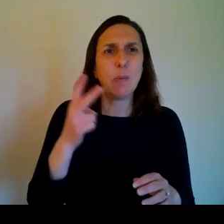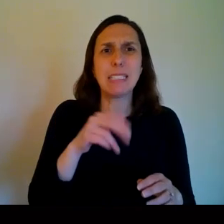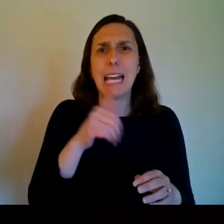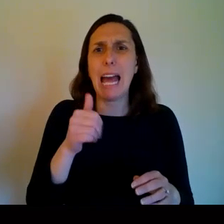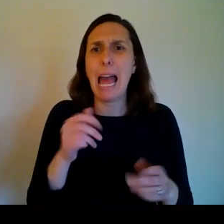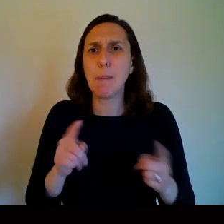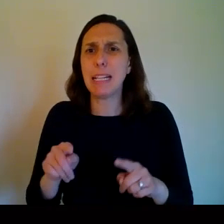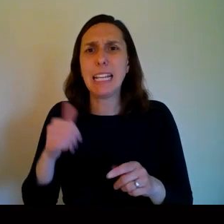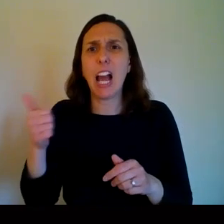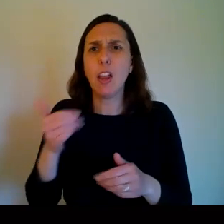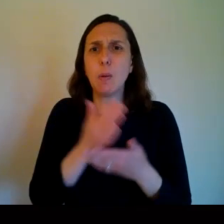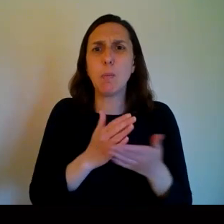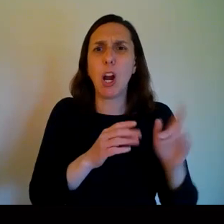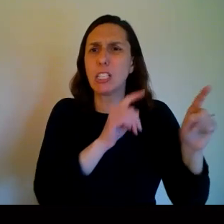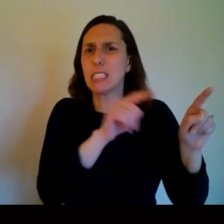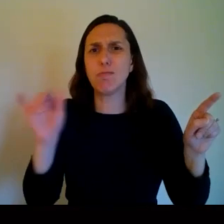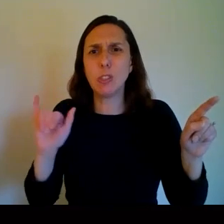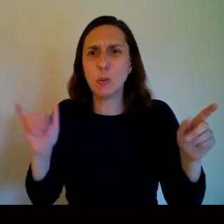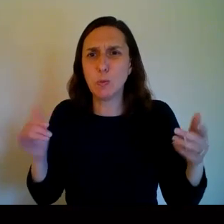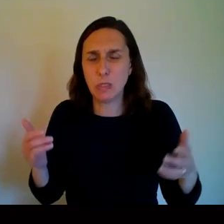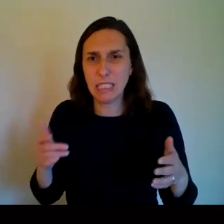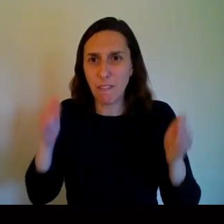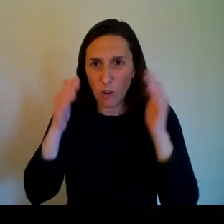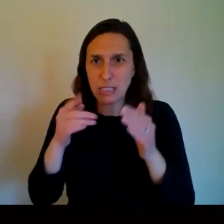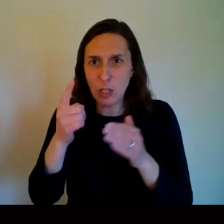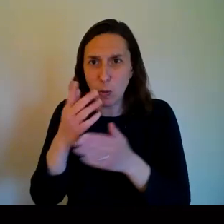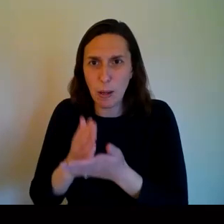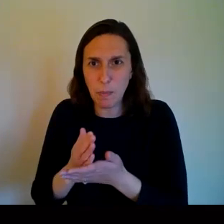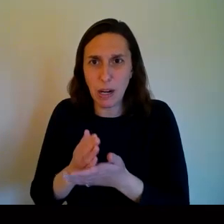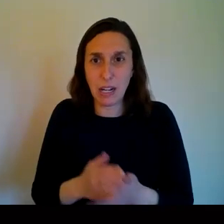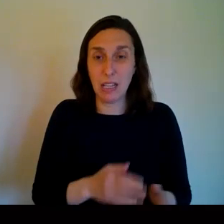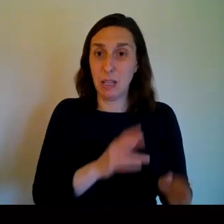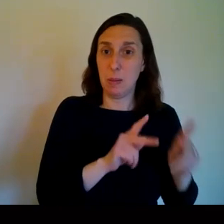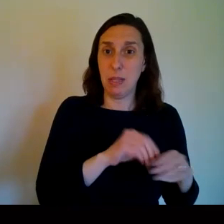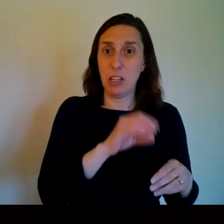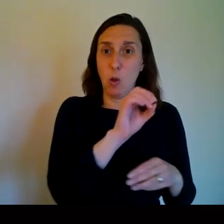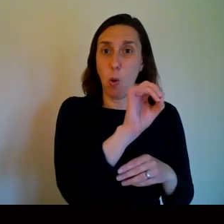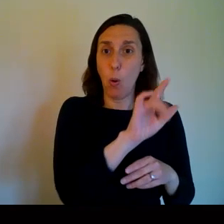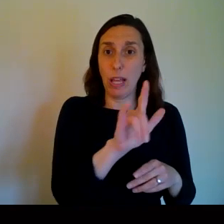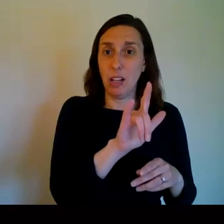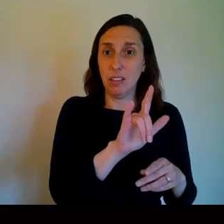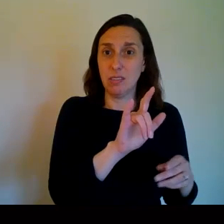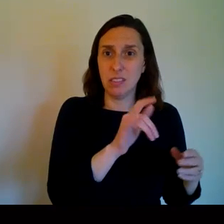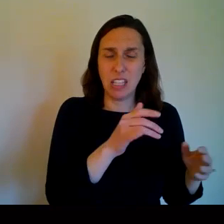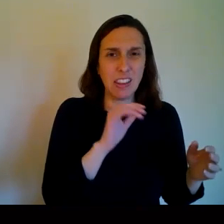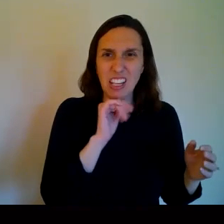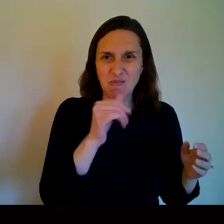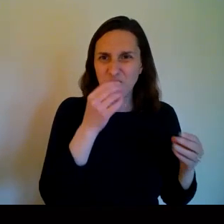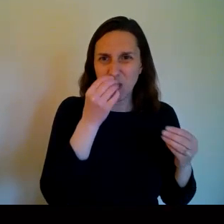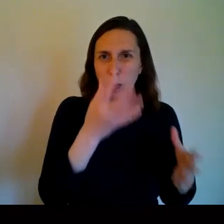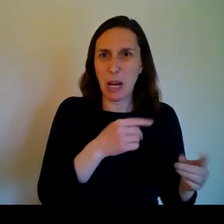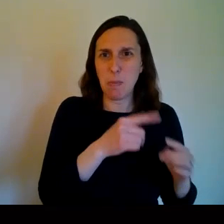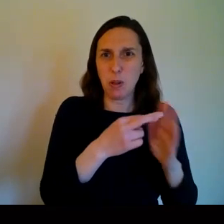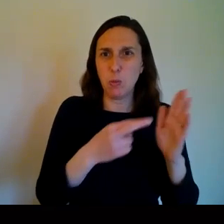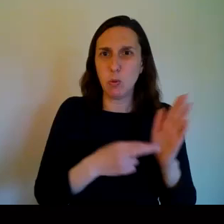own. The people in the oil markets, don't care about the rules of the